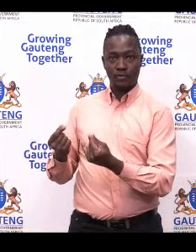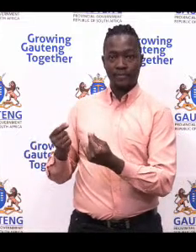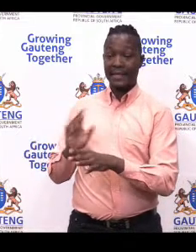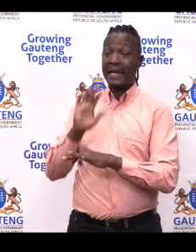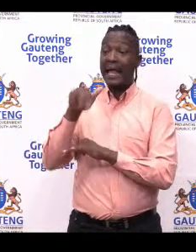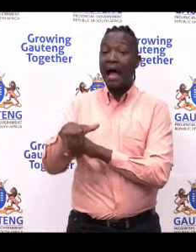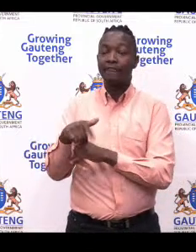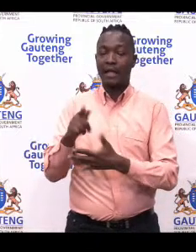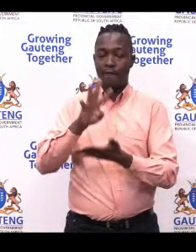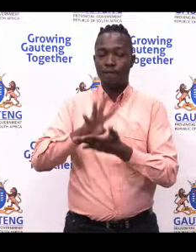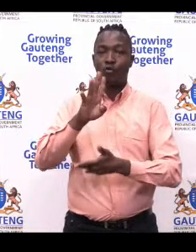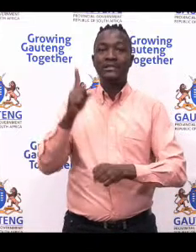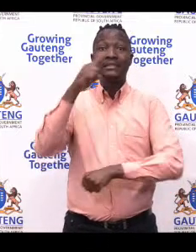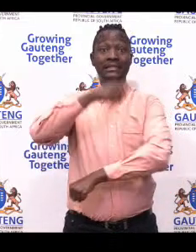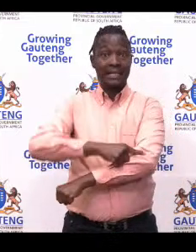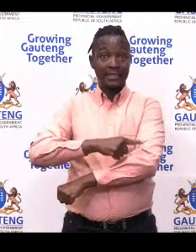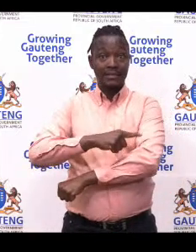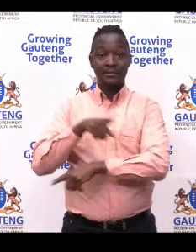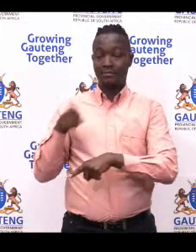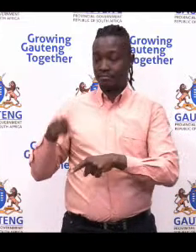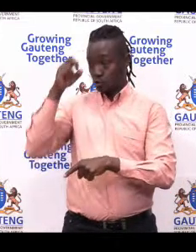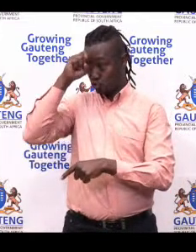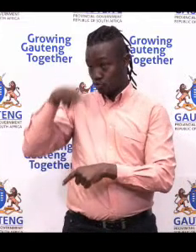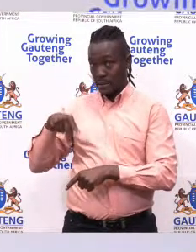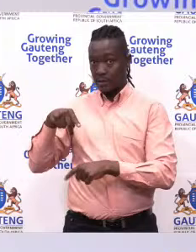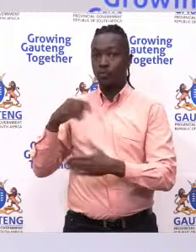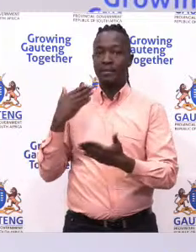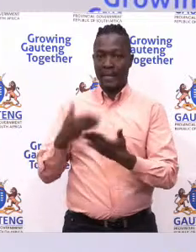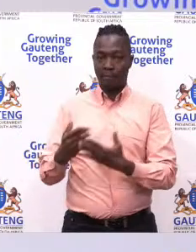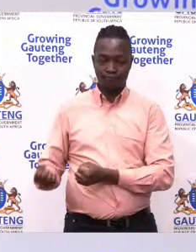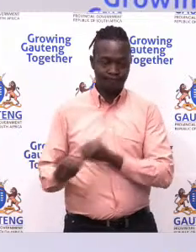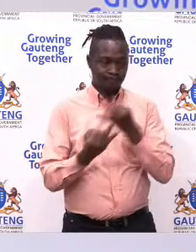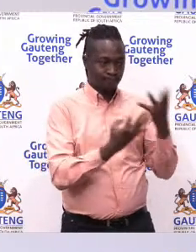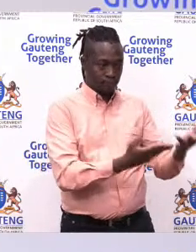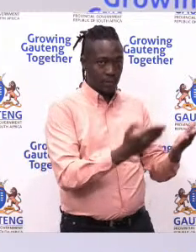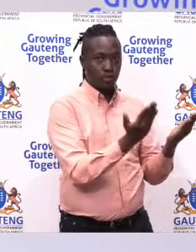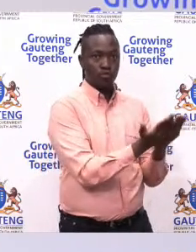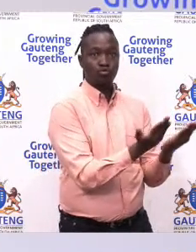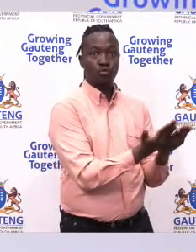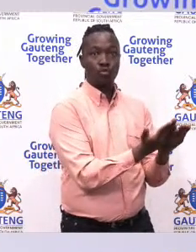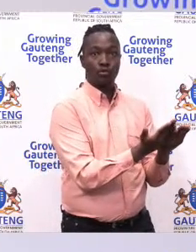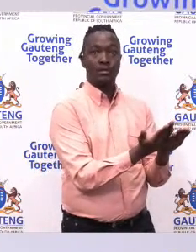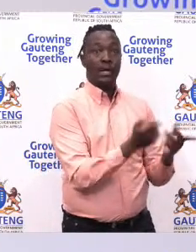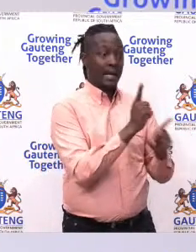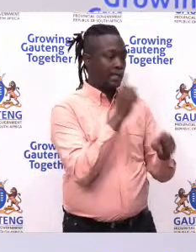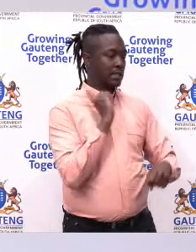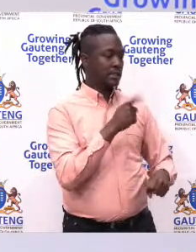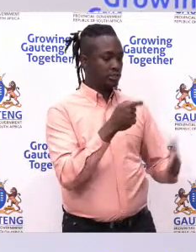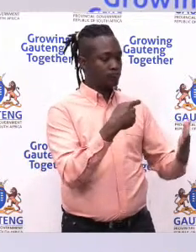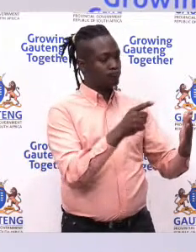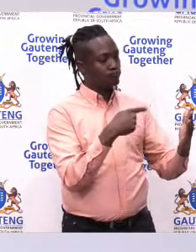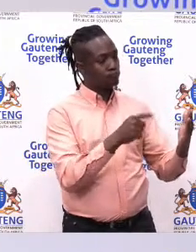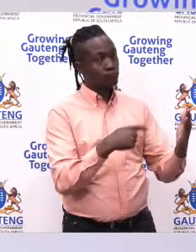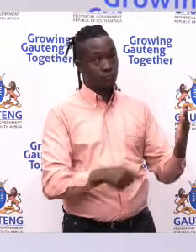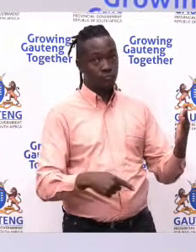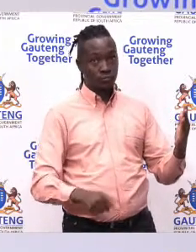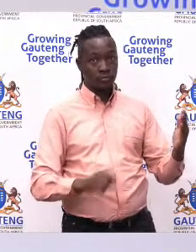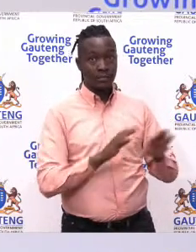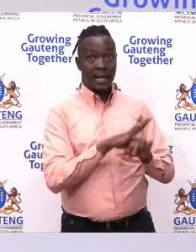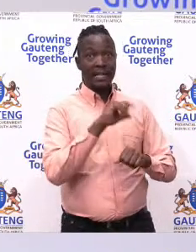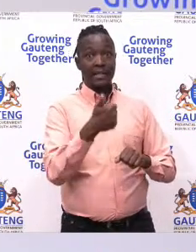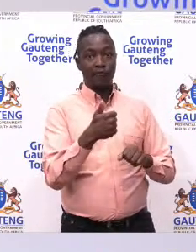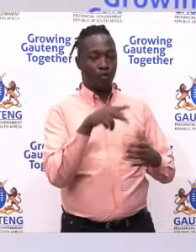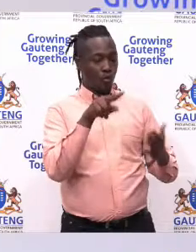after every other 14 days, that the learner would then be able to submit that information back, and the teachers would be marking. And therefore,